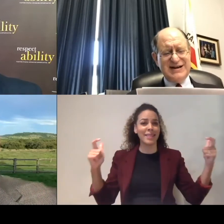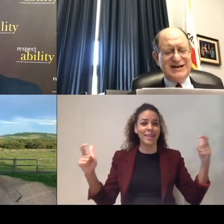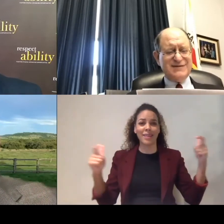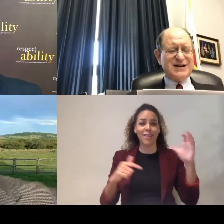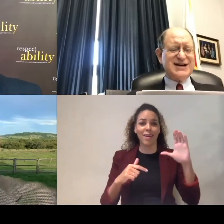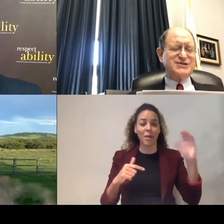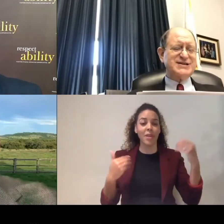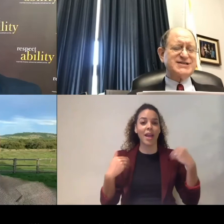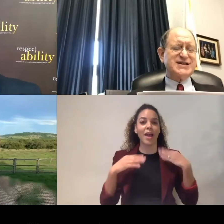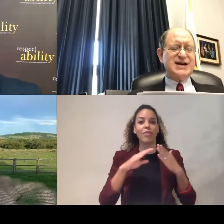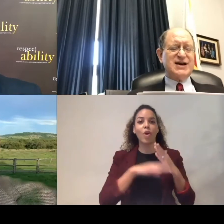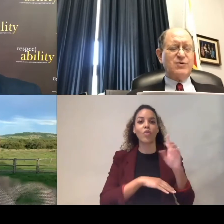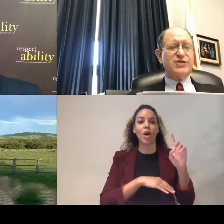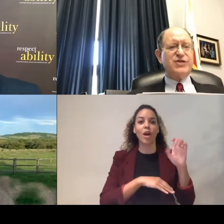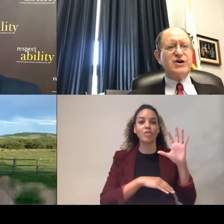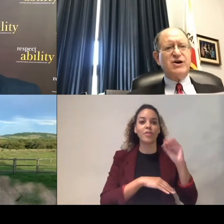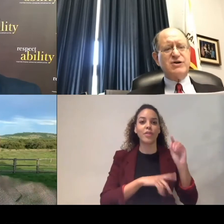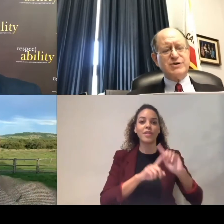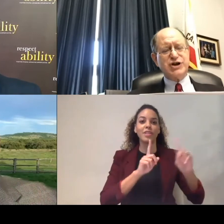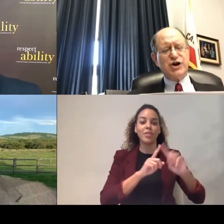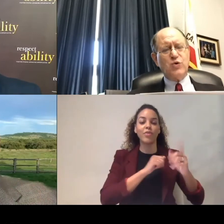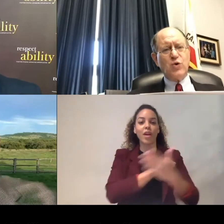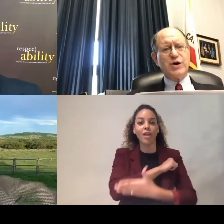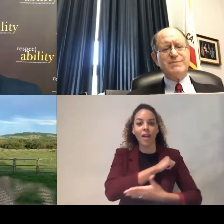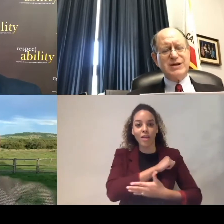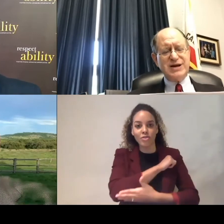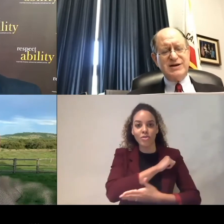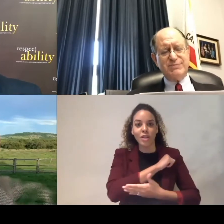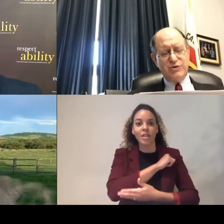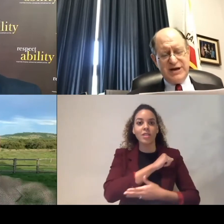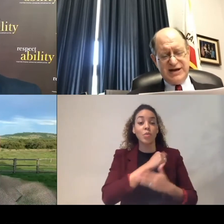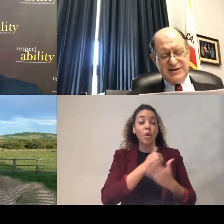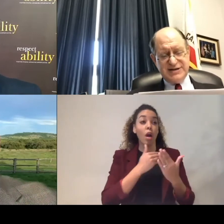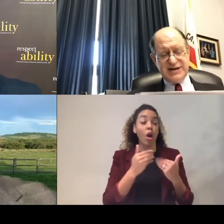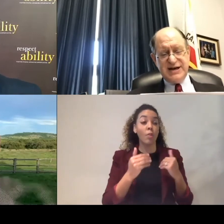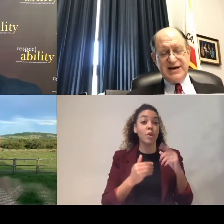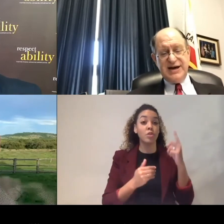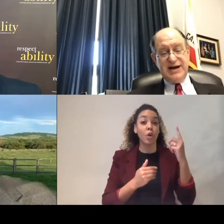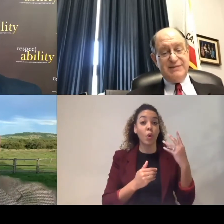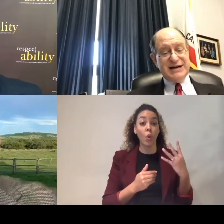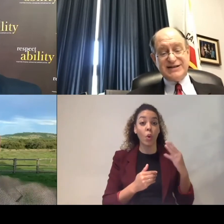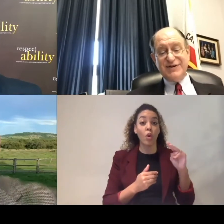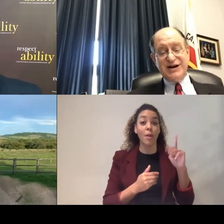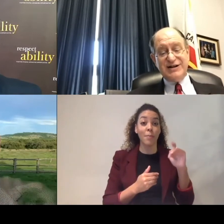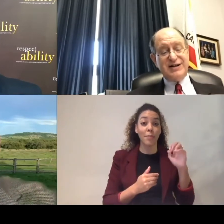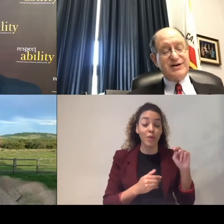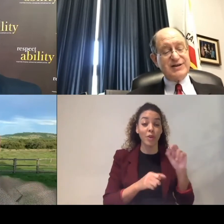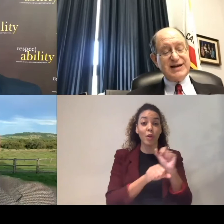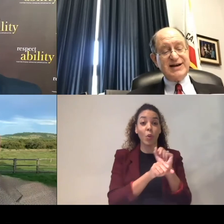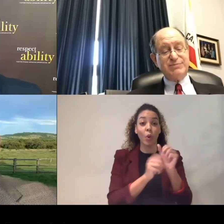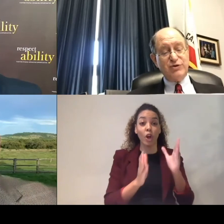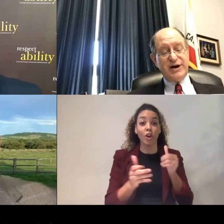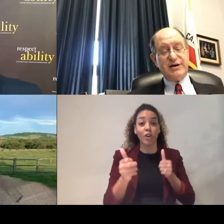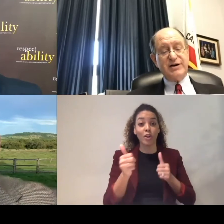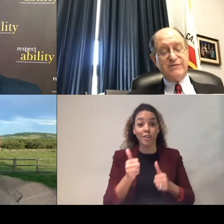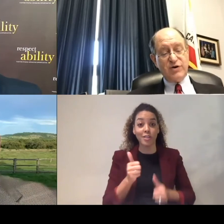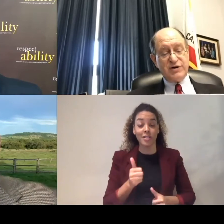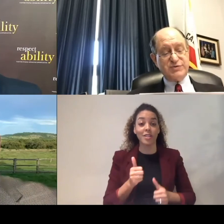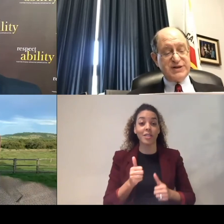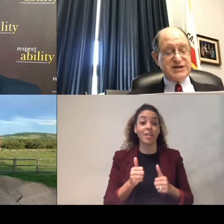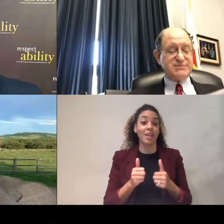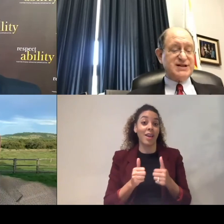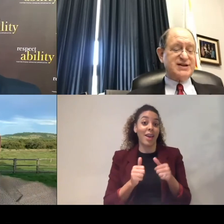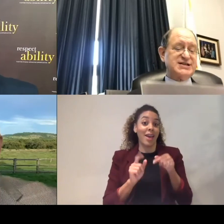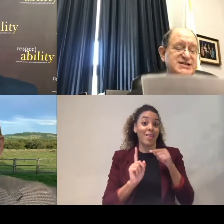150 different countries with almost 250,000 employees. Best of all, they're a leading employer of workers